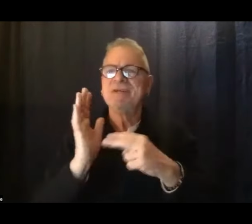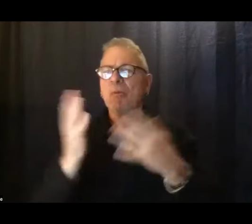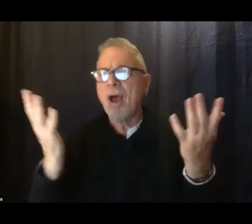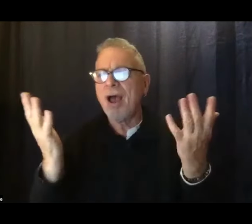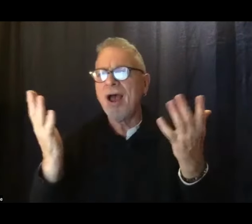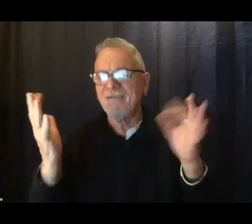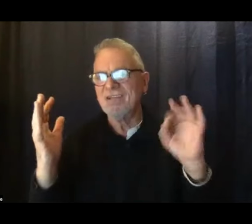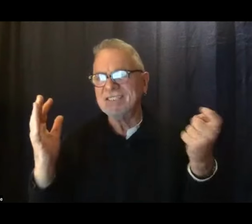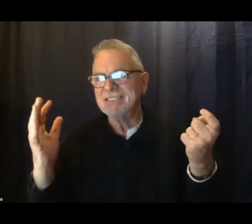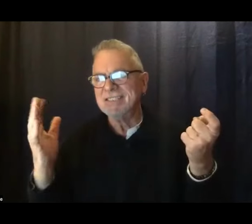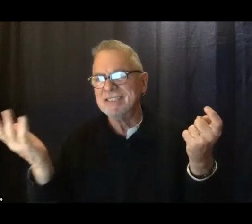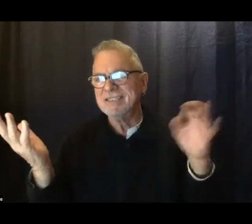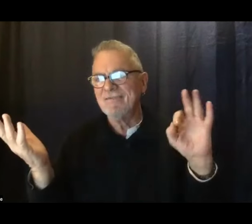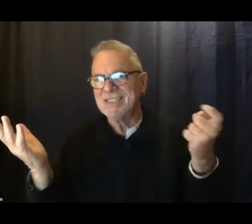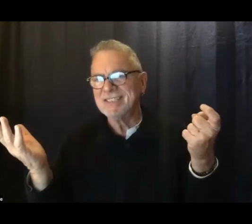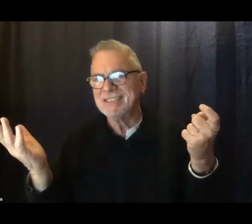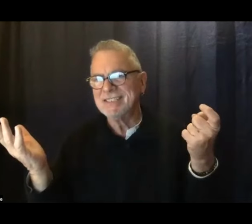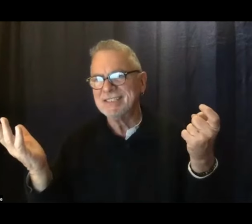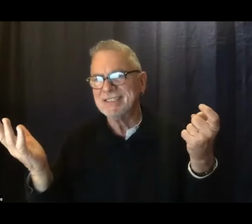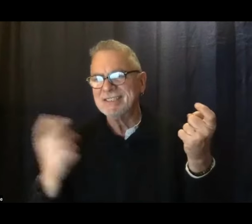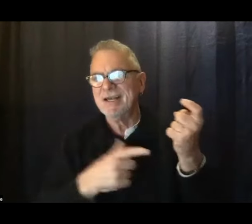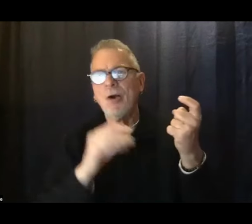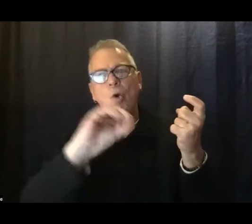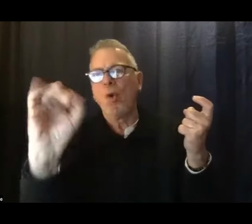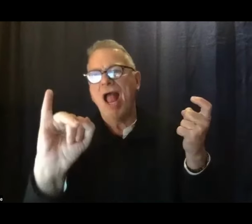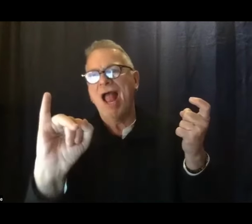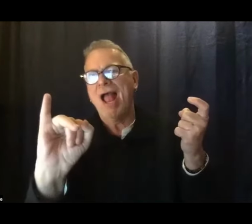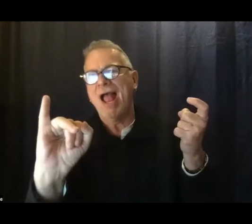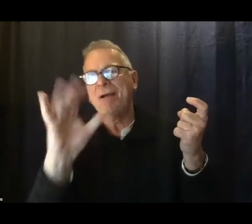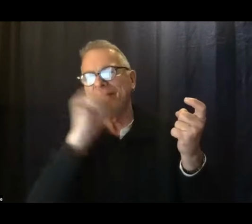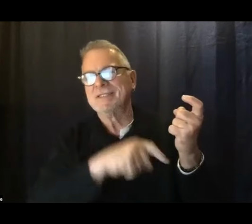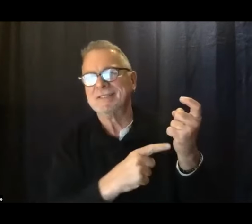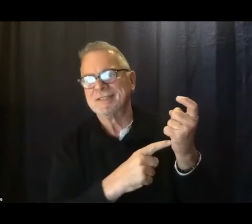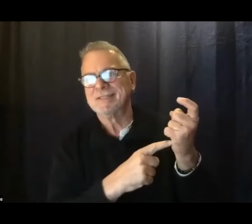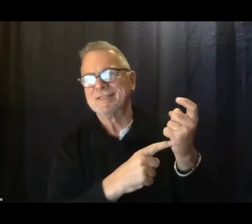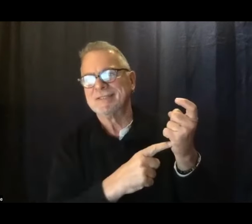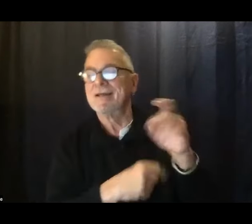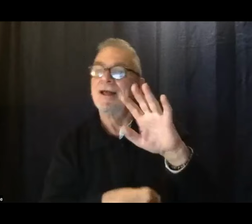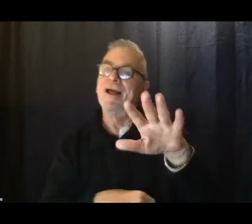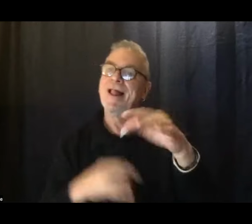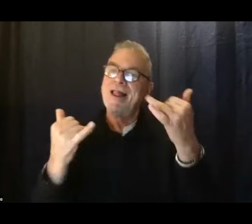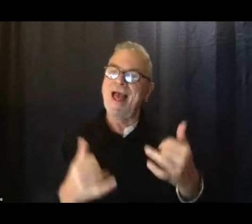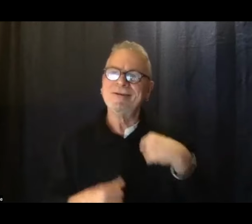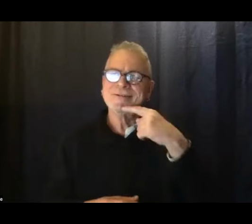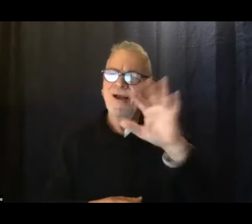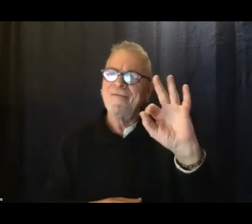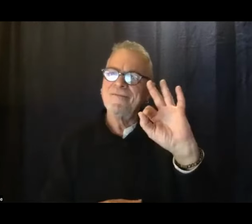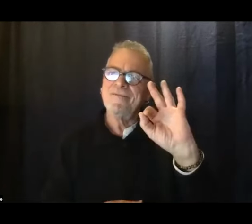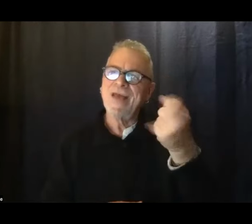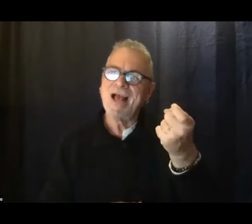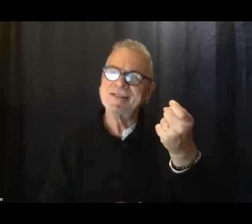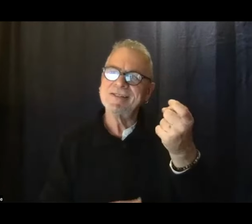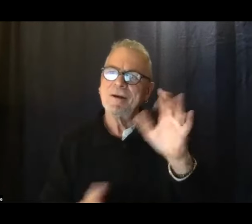if you see roof and the fix, it's obviously fix, right? There's no I. The I is somewhat missing,